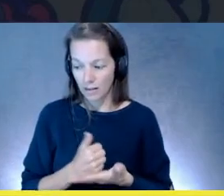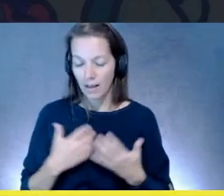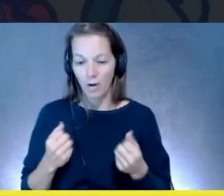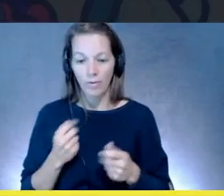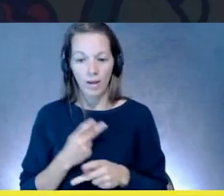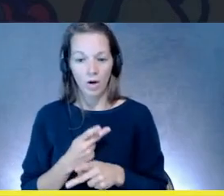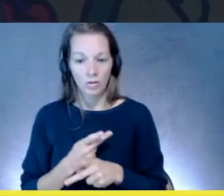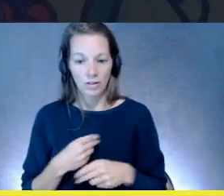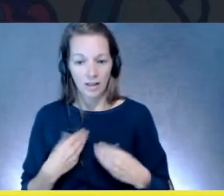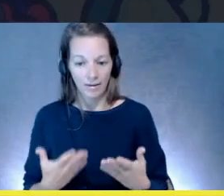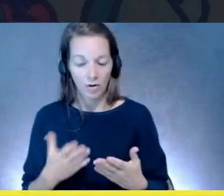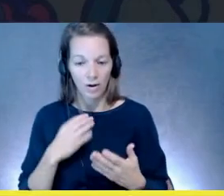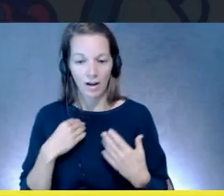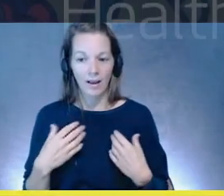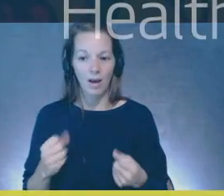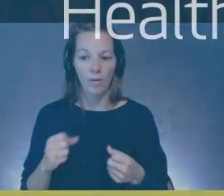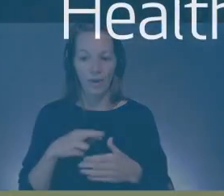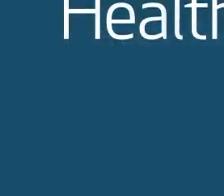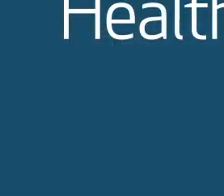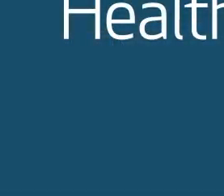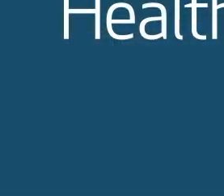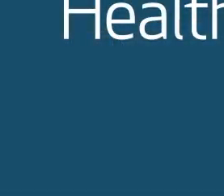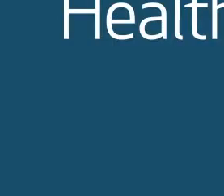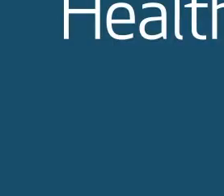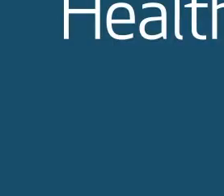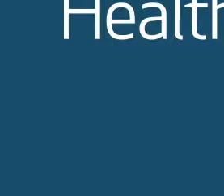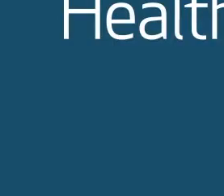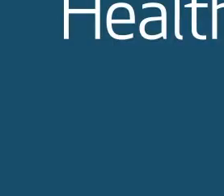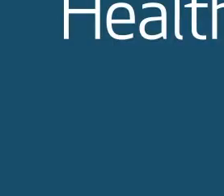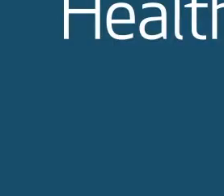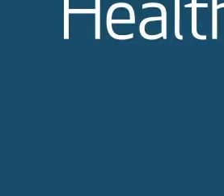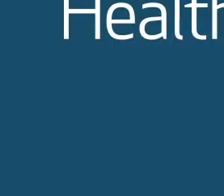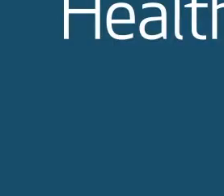health outcomes. Thank you.